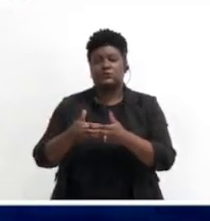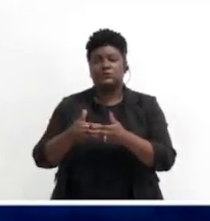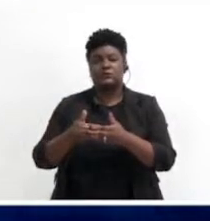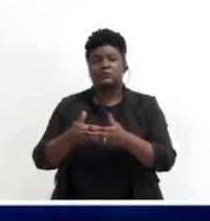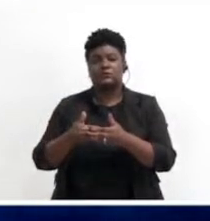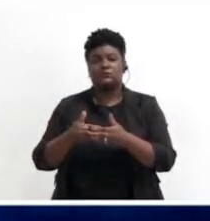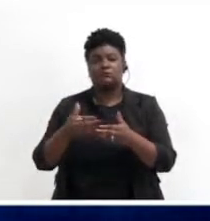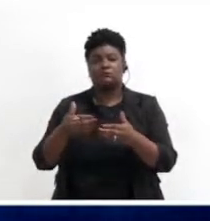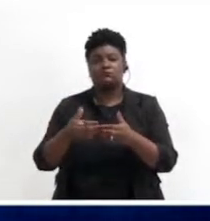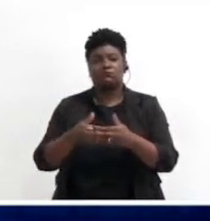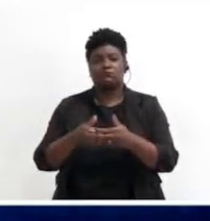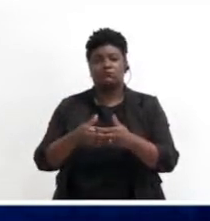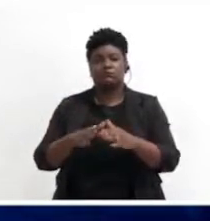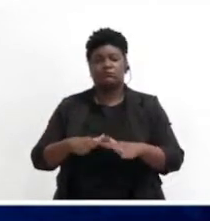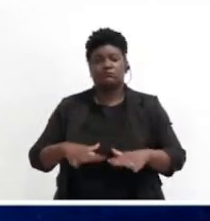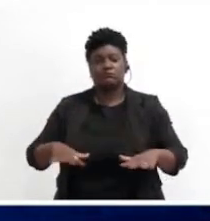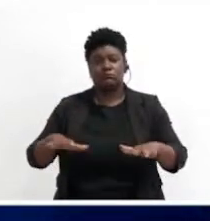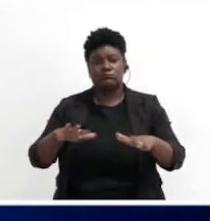fab.